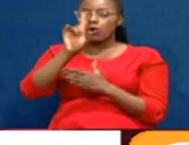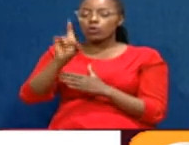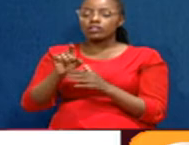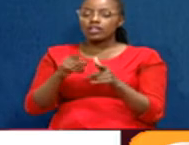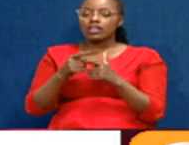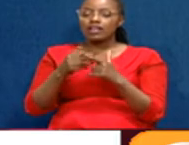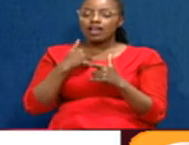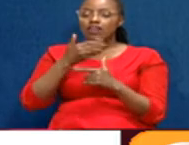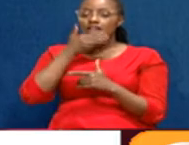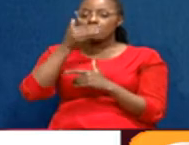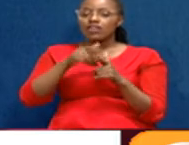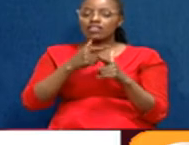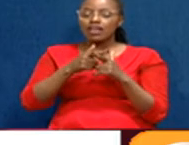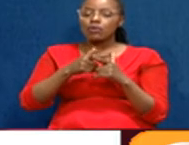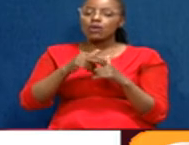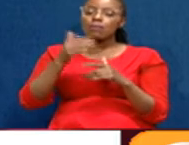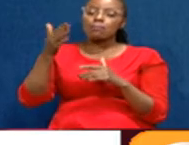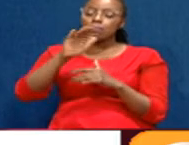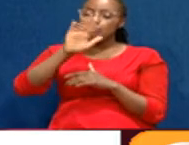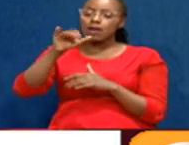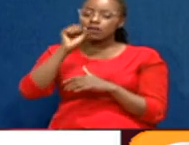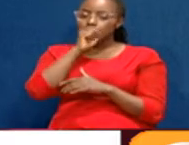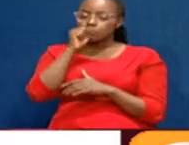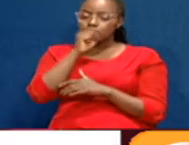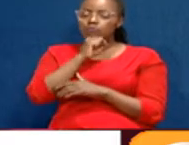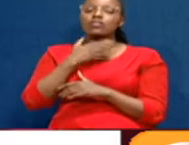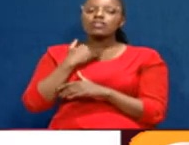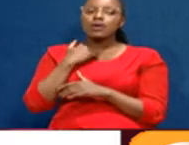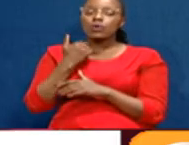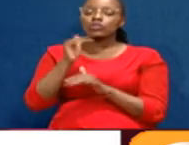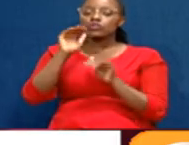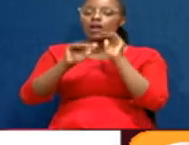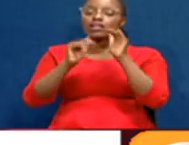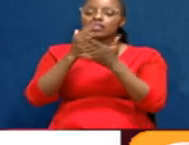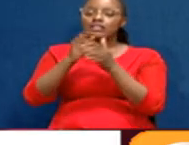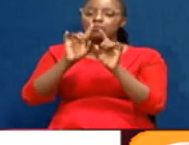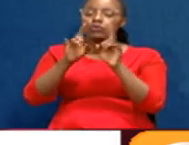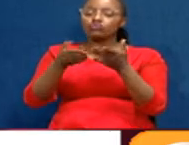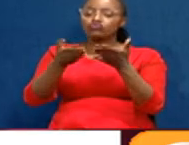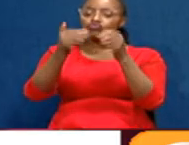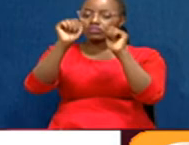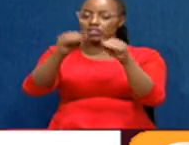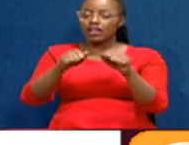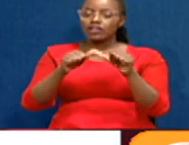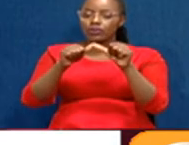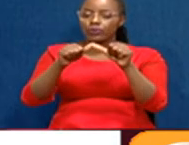we get some responses, then we'll get the microphone to the team at the back that also want to ask some questions. You may proceed.